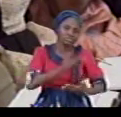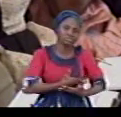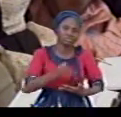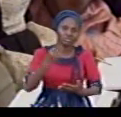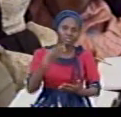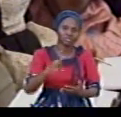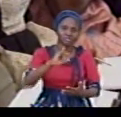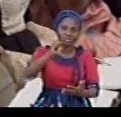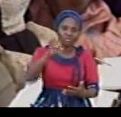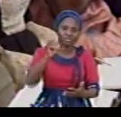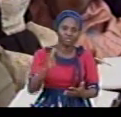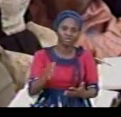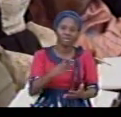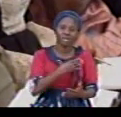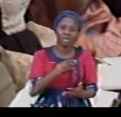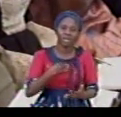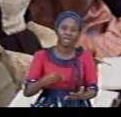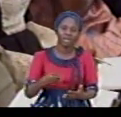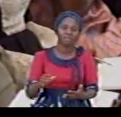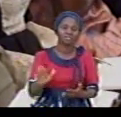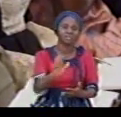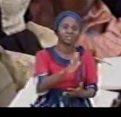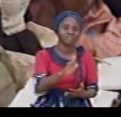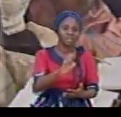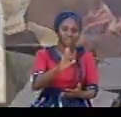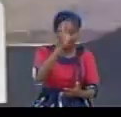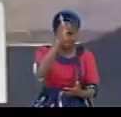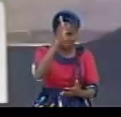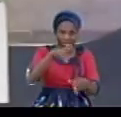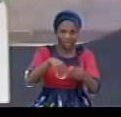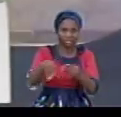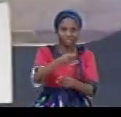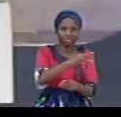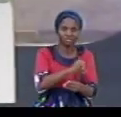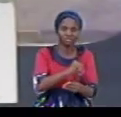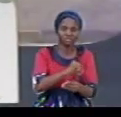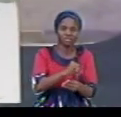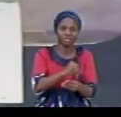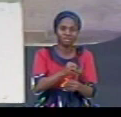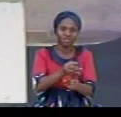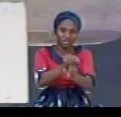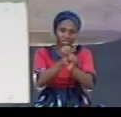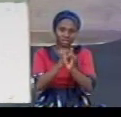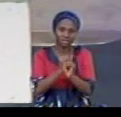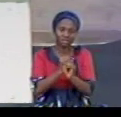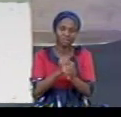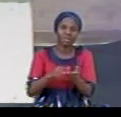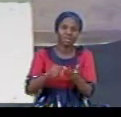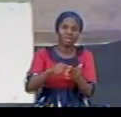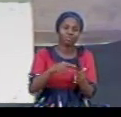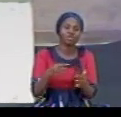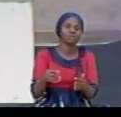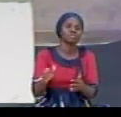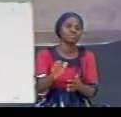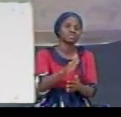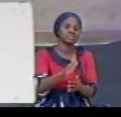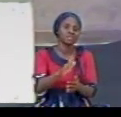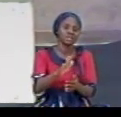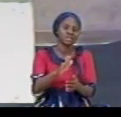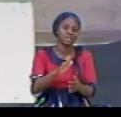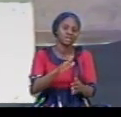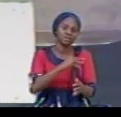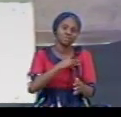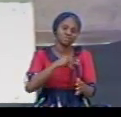their father gave them inheritance among their brethren. After this